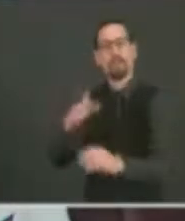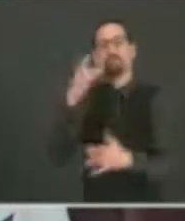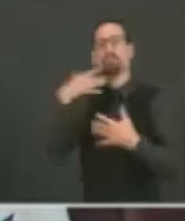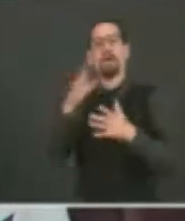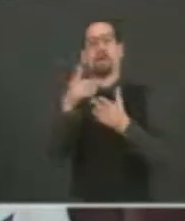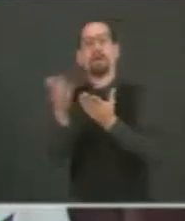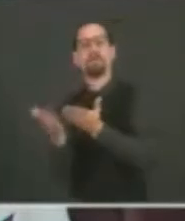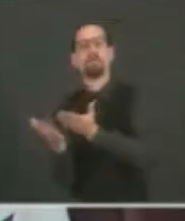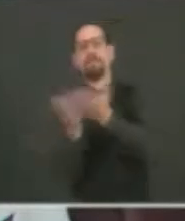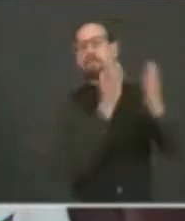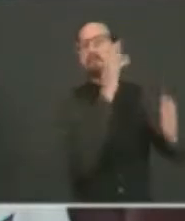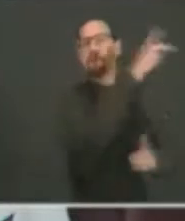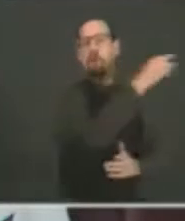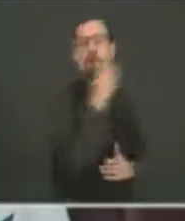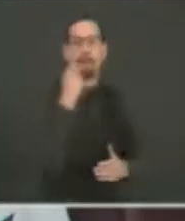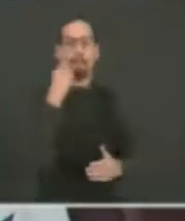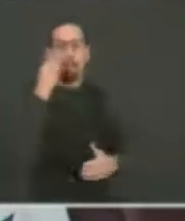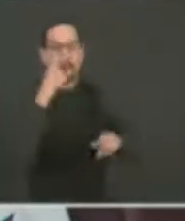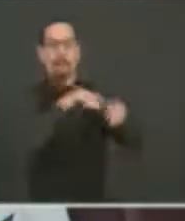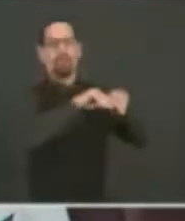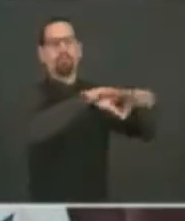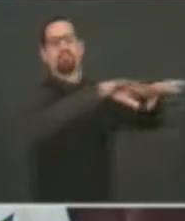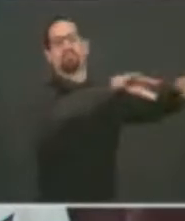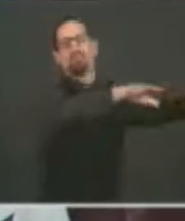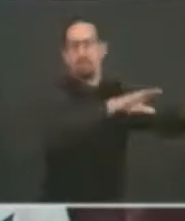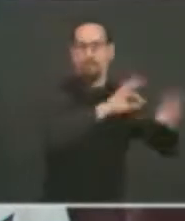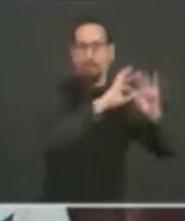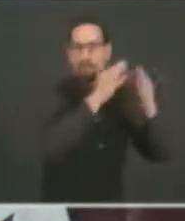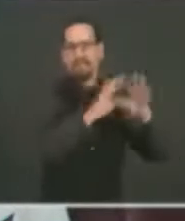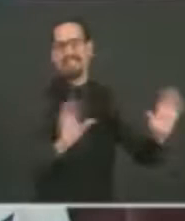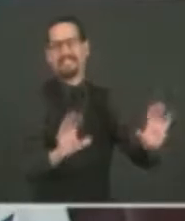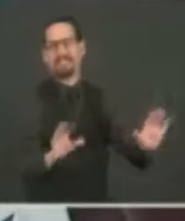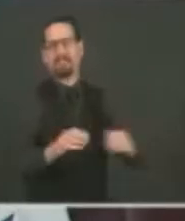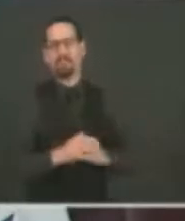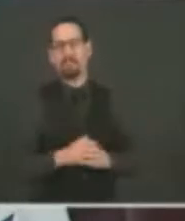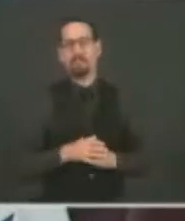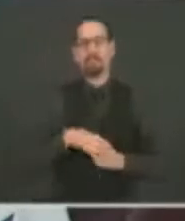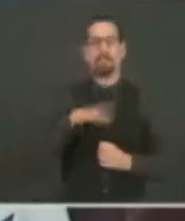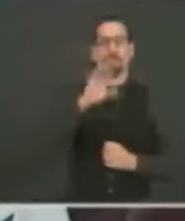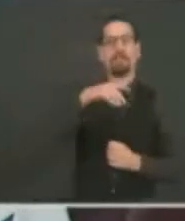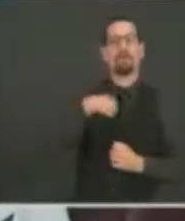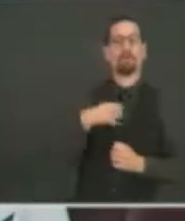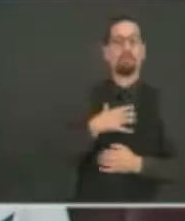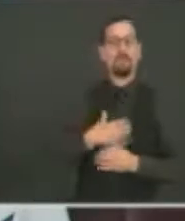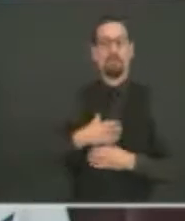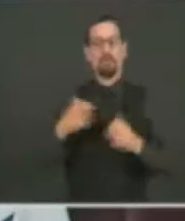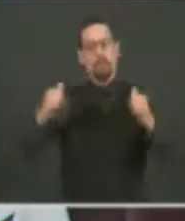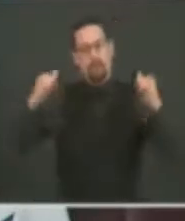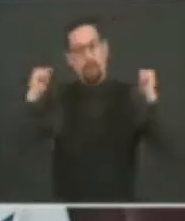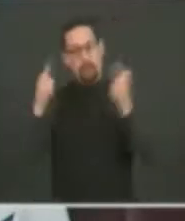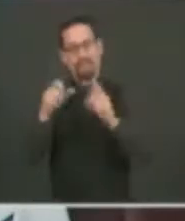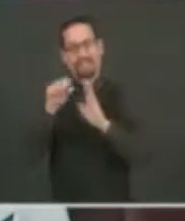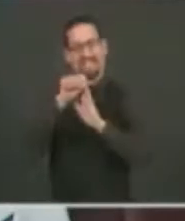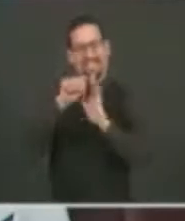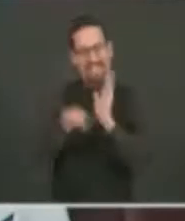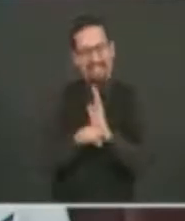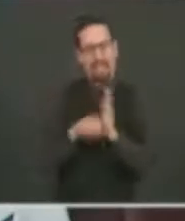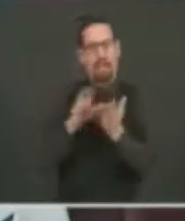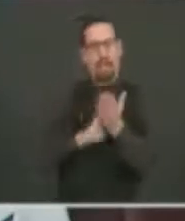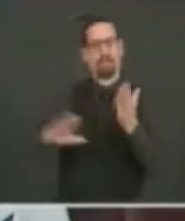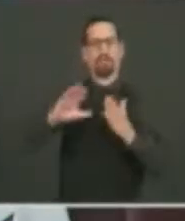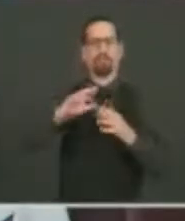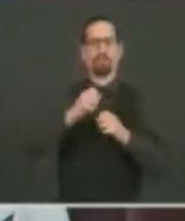So we are, I guess for the people of Rhode Island who are very concerned about this, we have a good system.